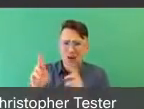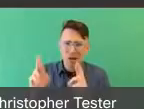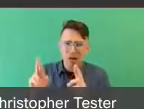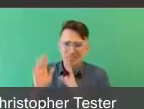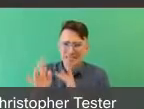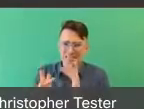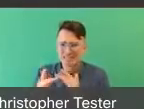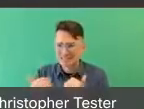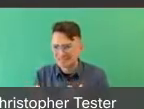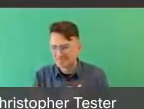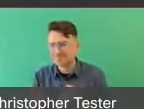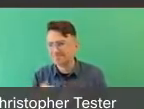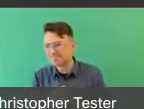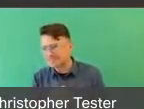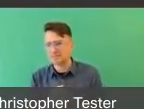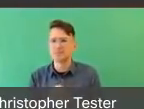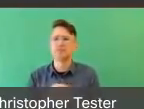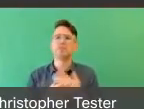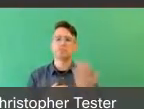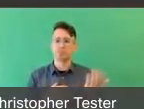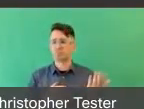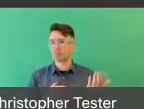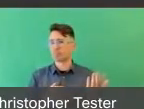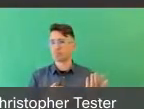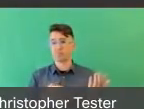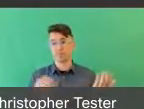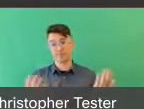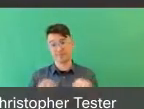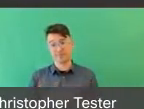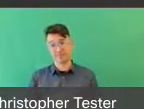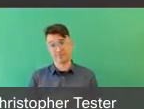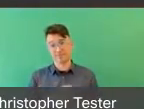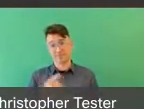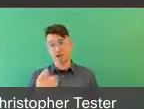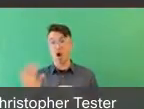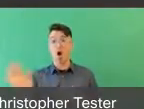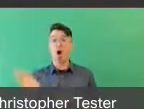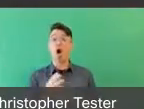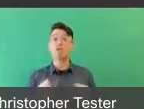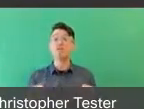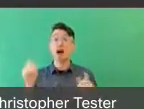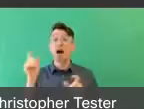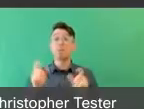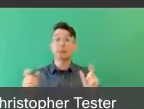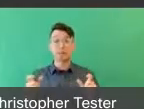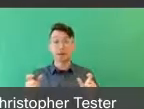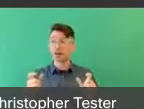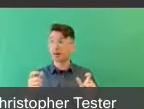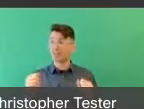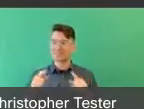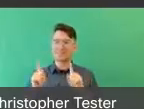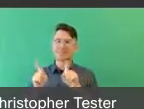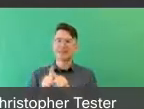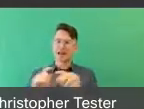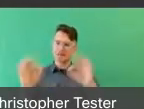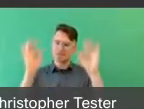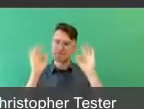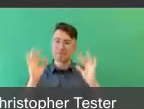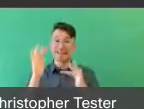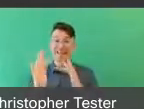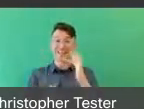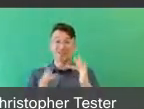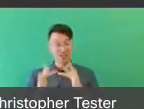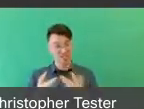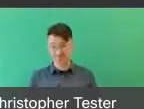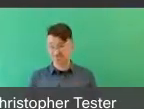equal access to, you know, even internet and opportunities. So we have to make sure in our work as the UN and as youth organizations